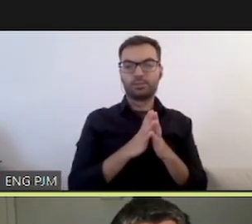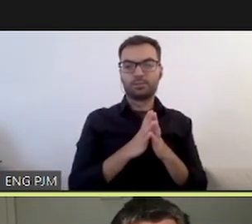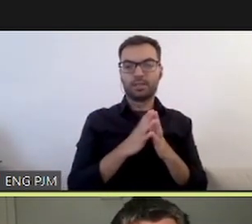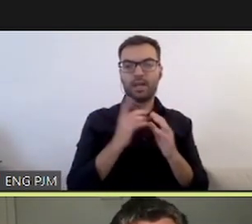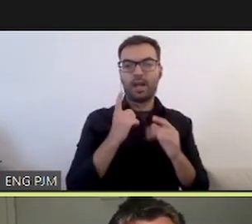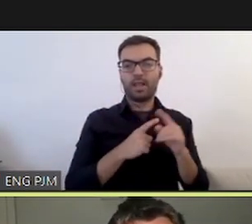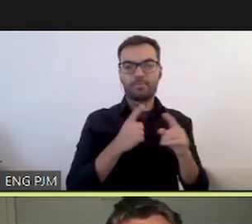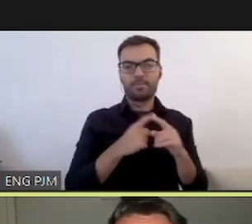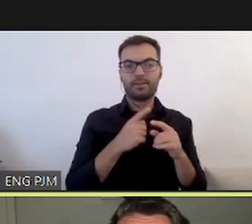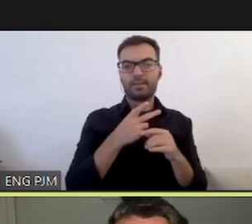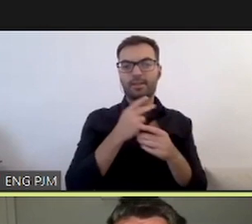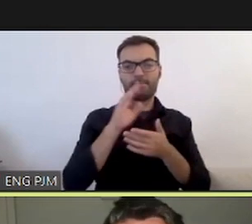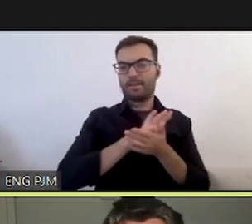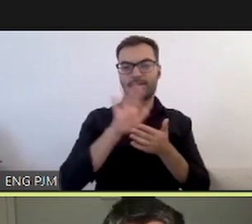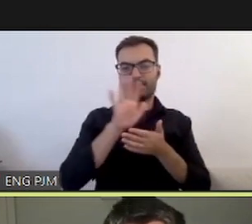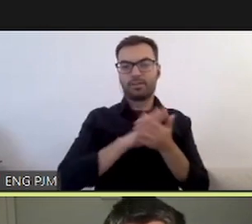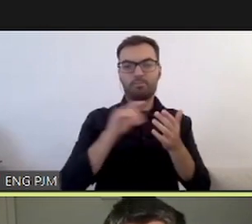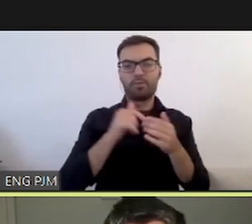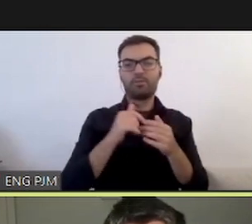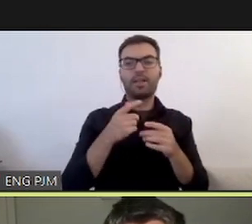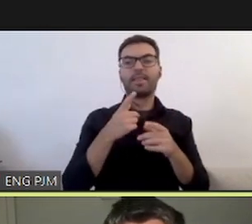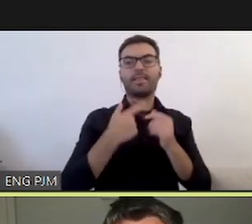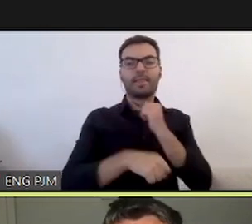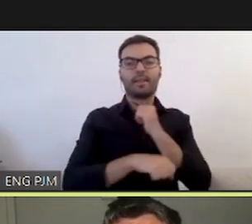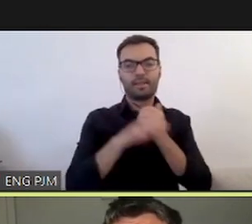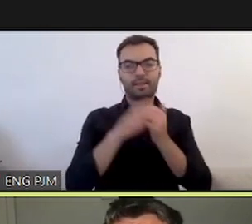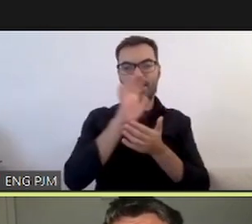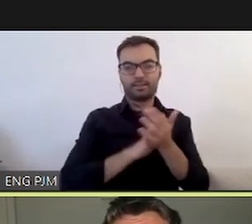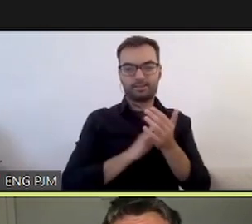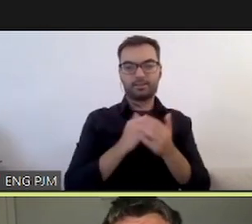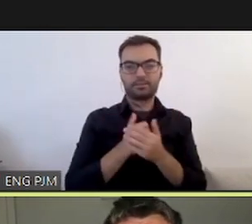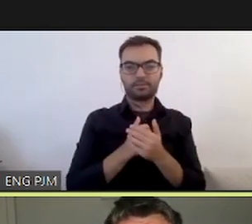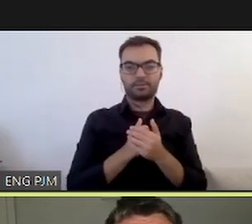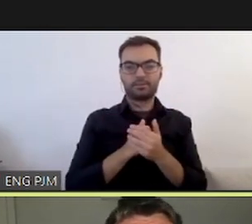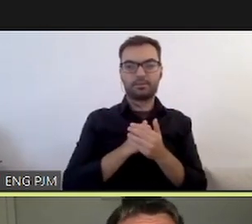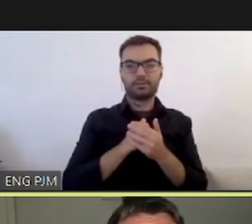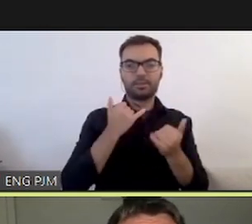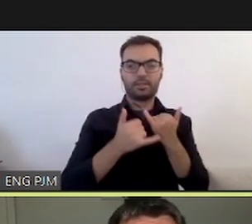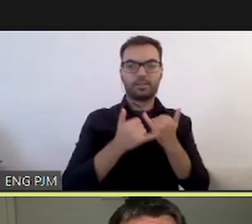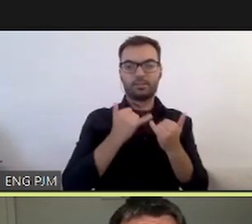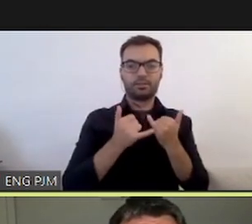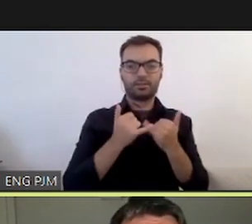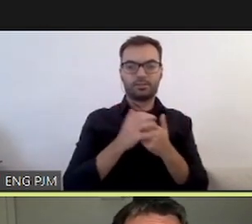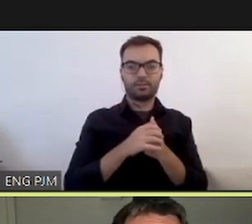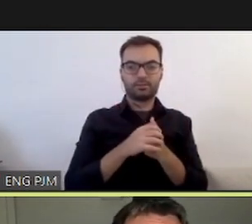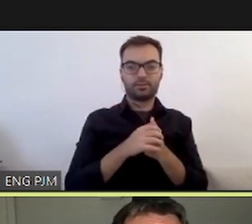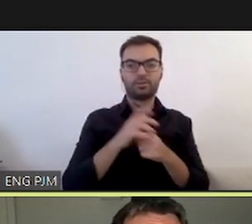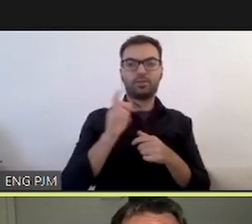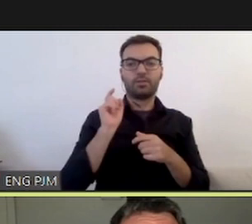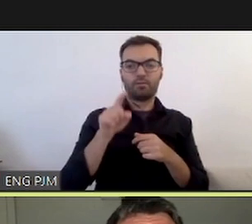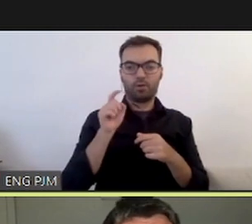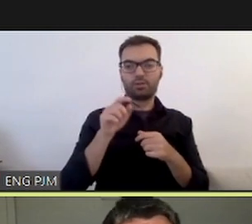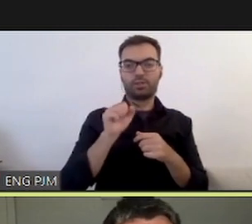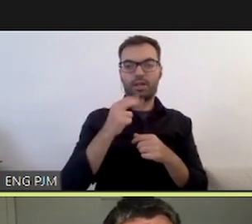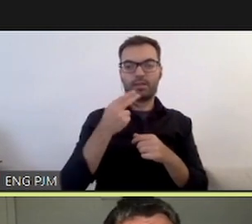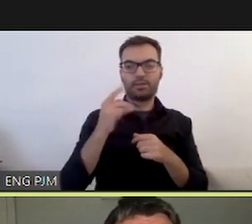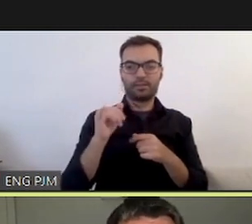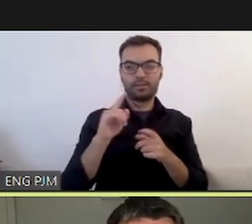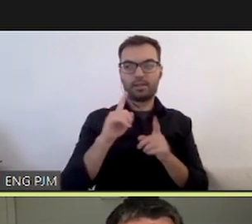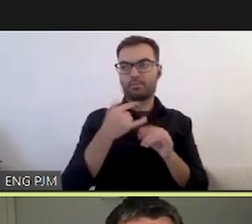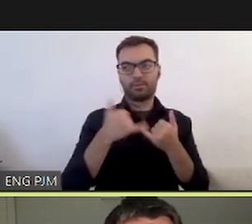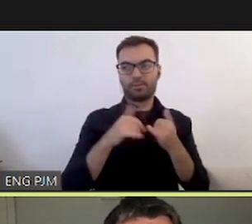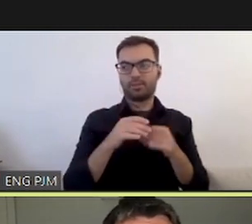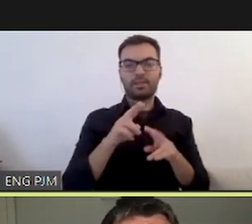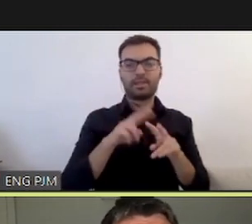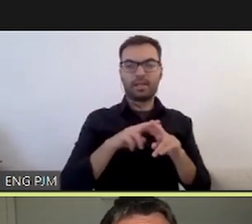element should have the alternative text. So if you already, the Andy or the different tool